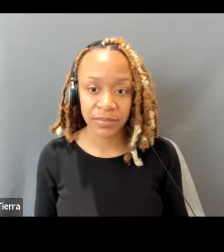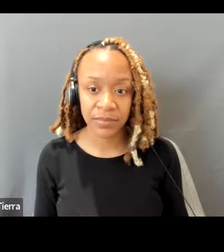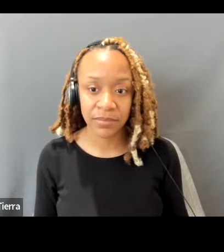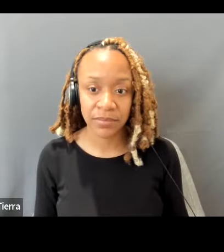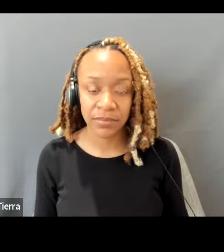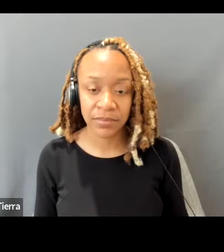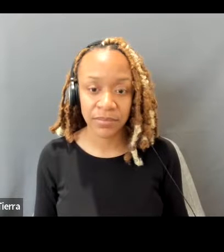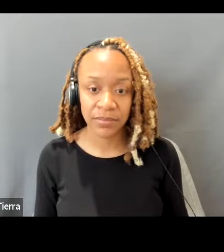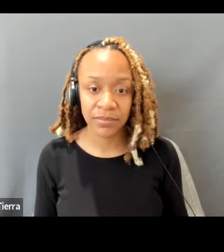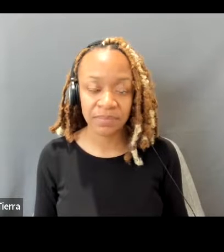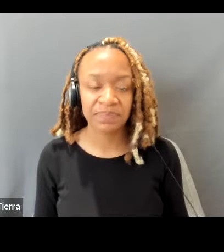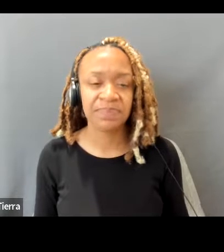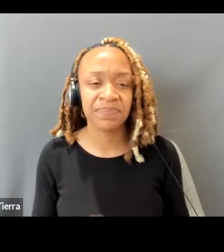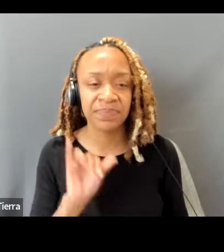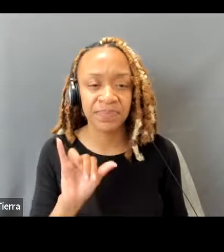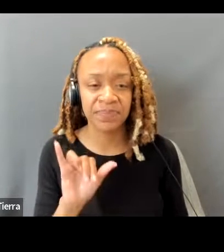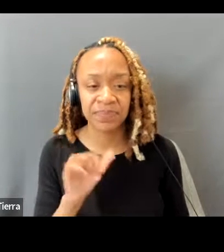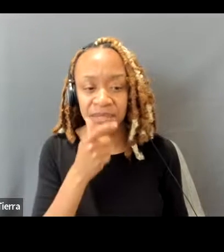Interesting.